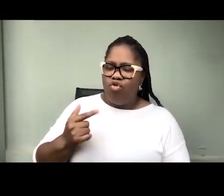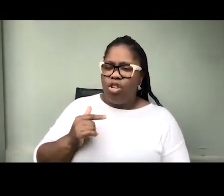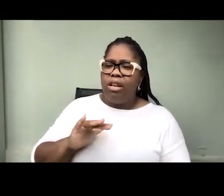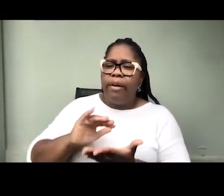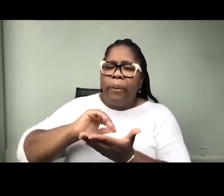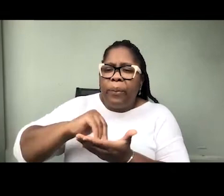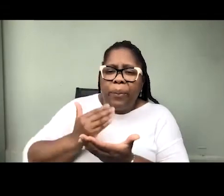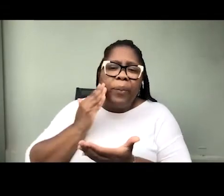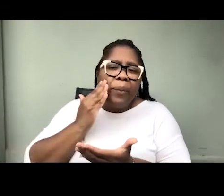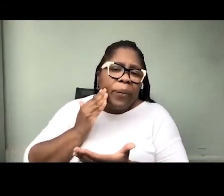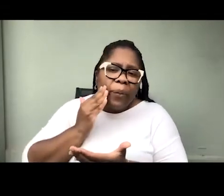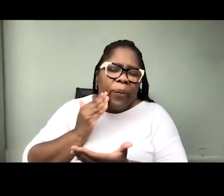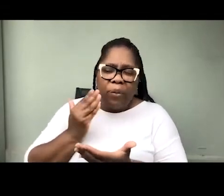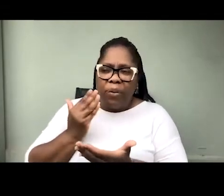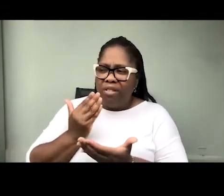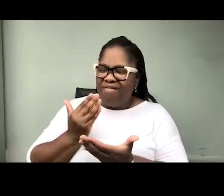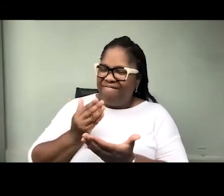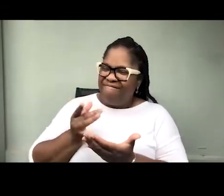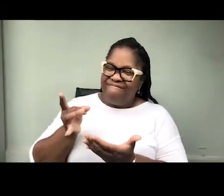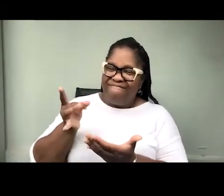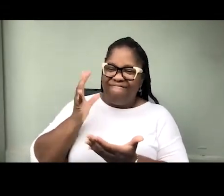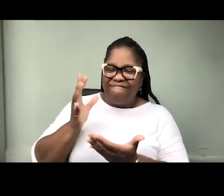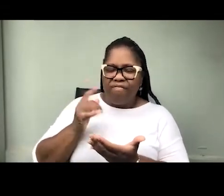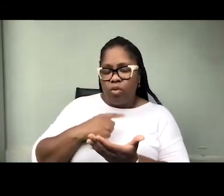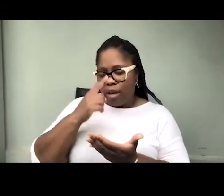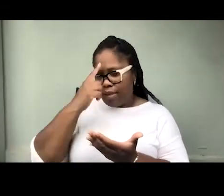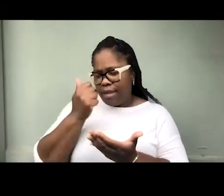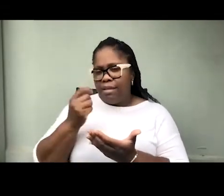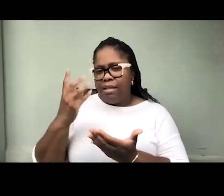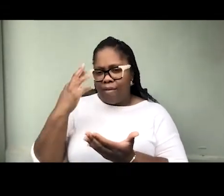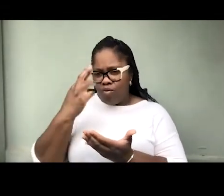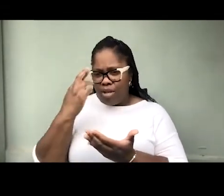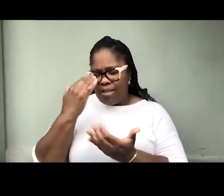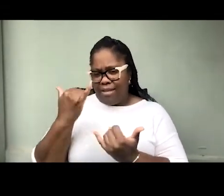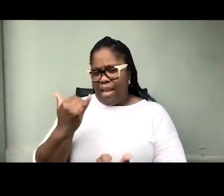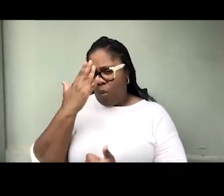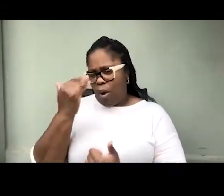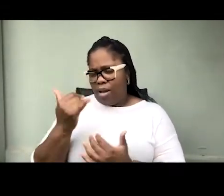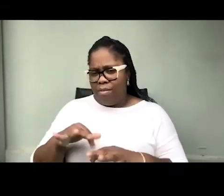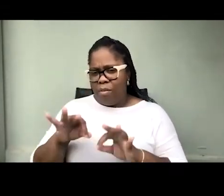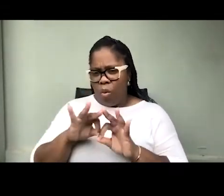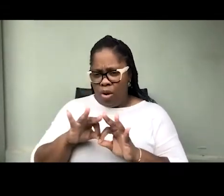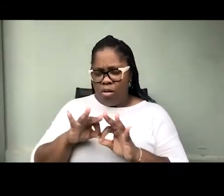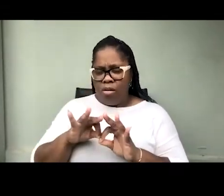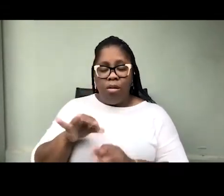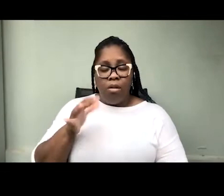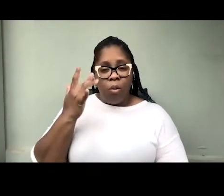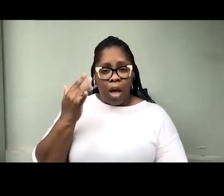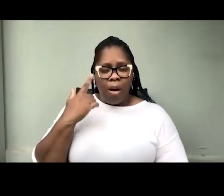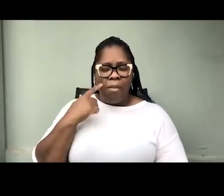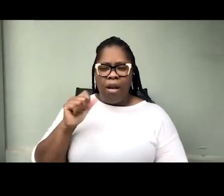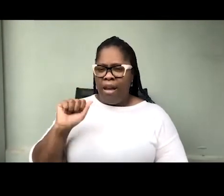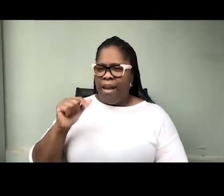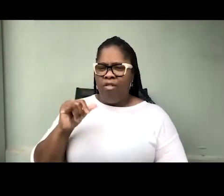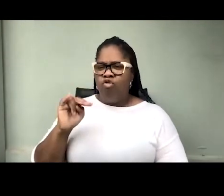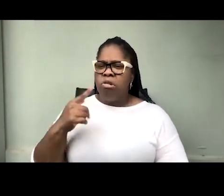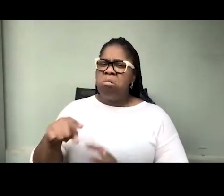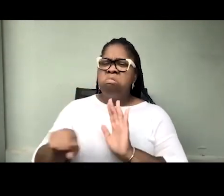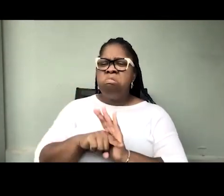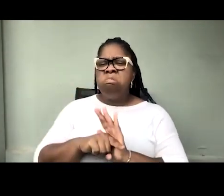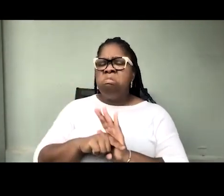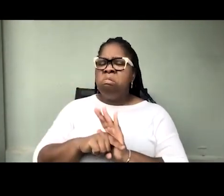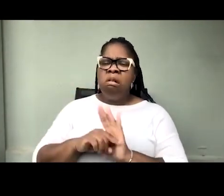the rage. So right now, I think there's several reasons why it's important. One is to reframe aging in a much more positive